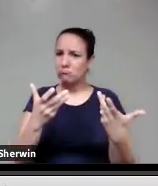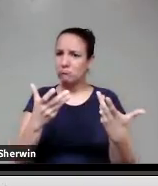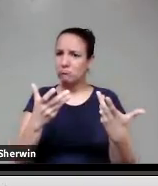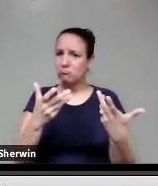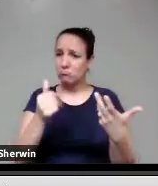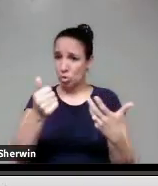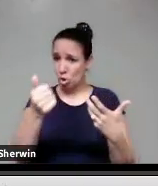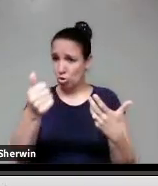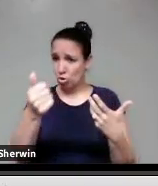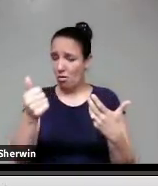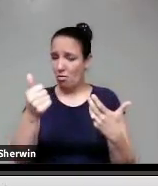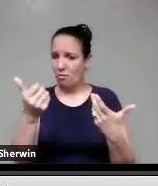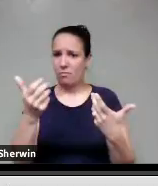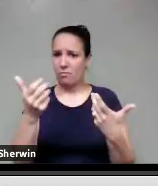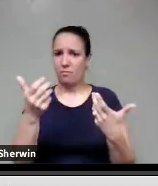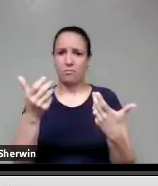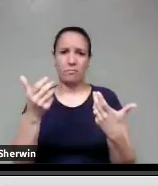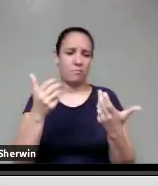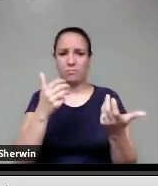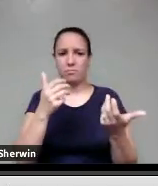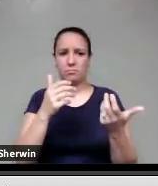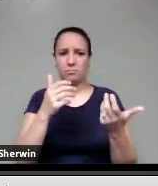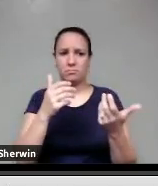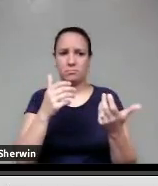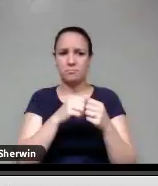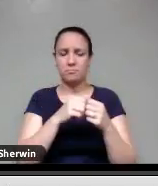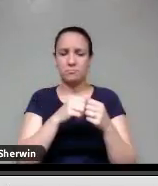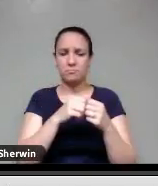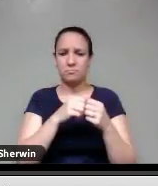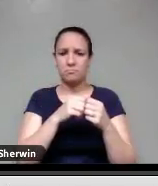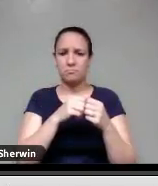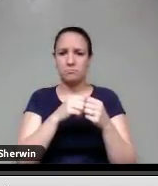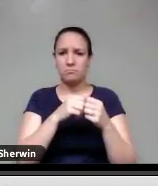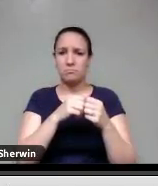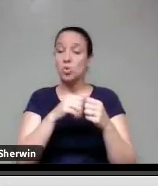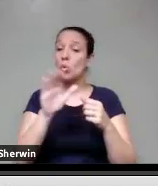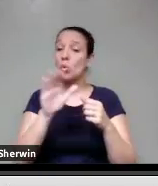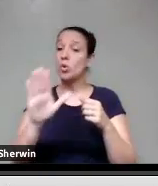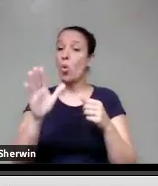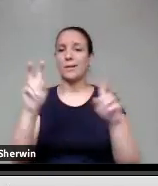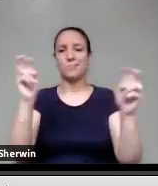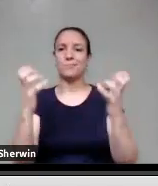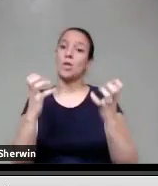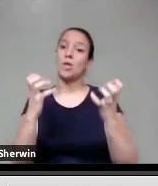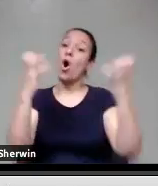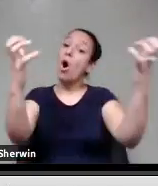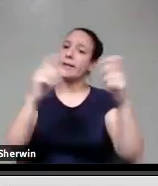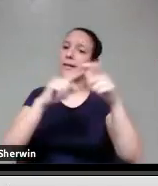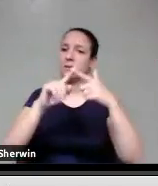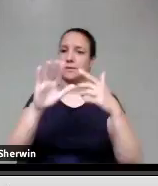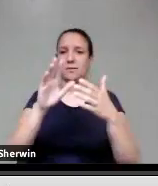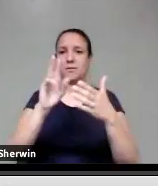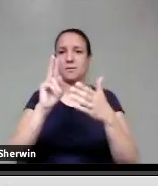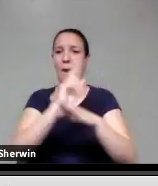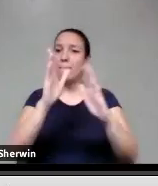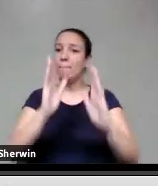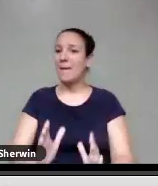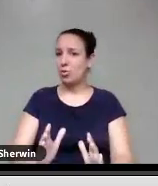you involve your audience, if you will, your patrons or